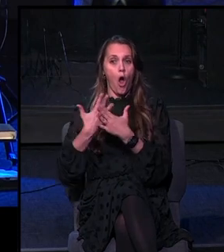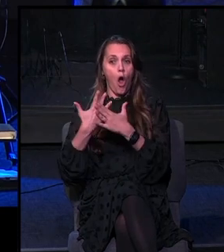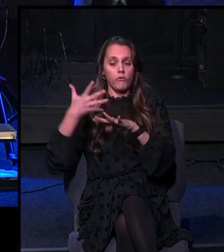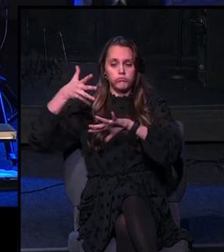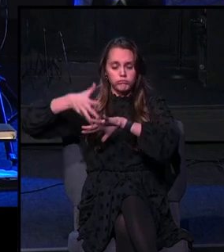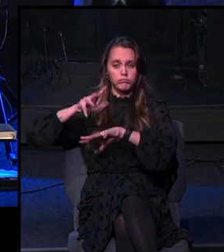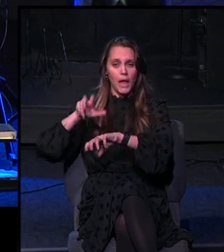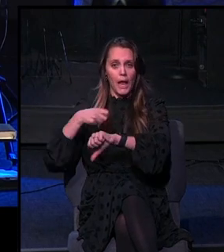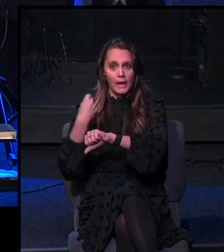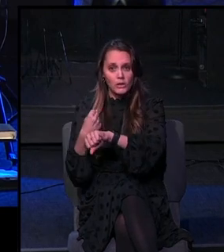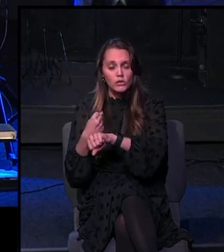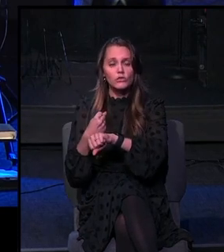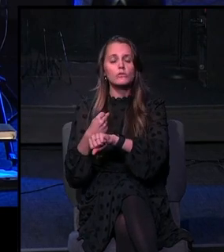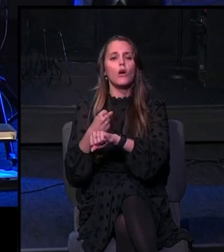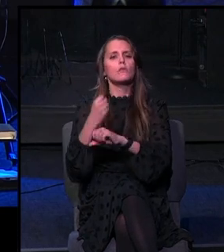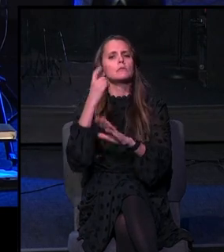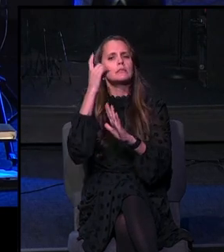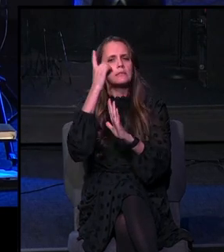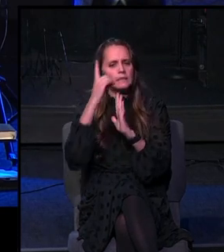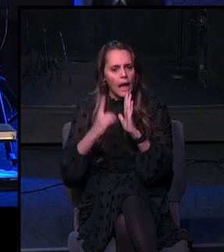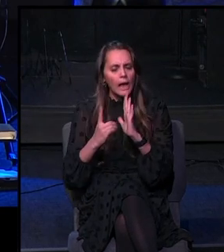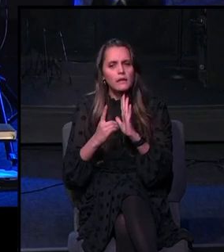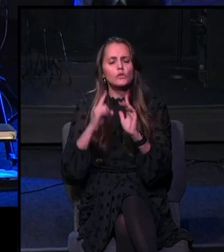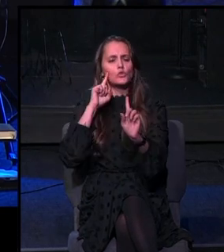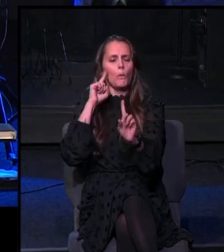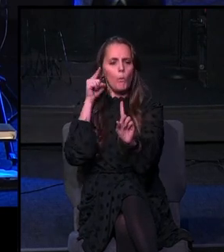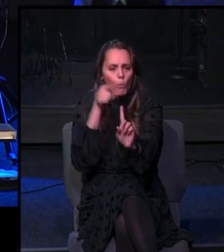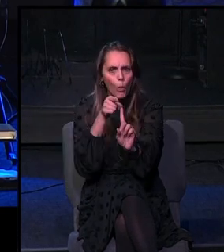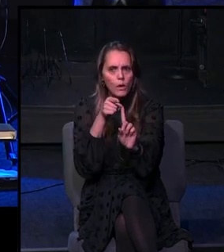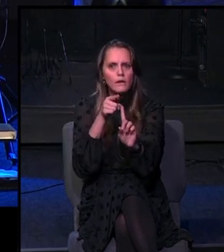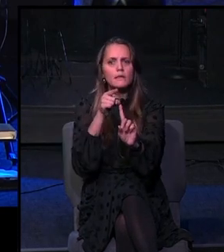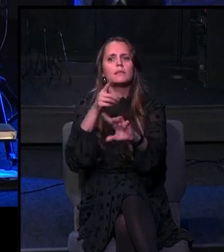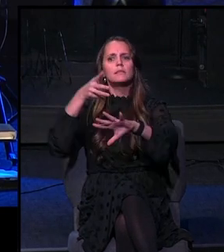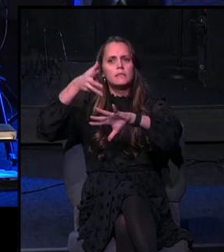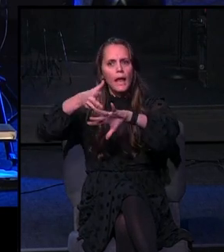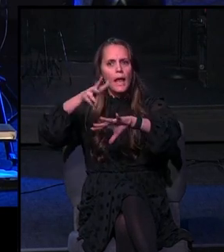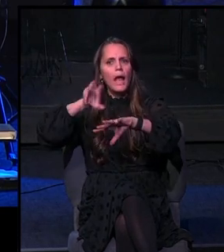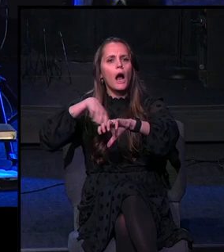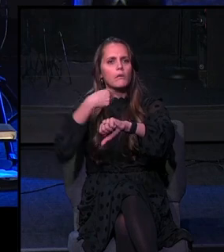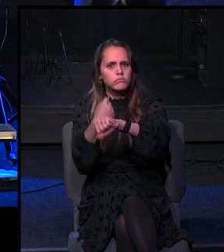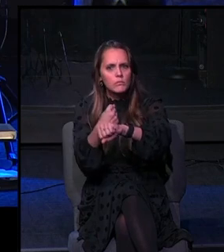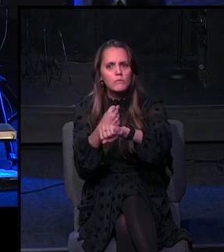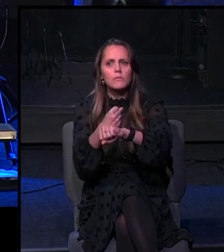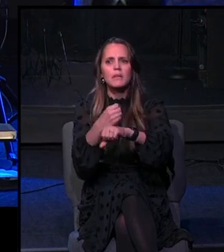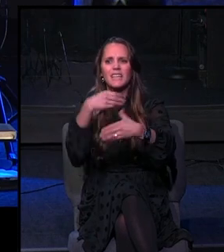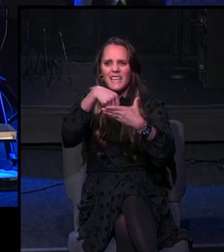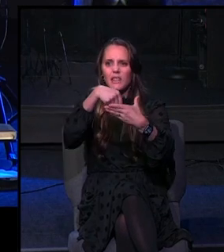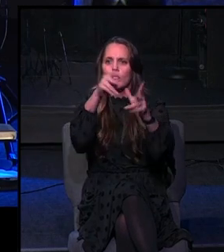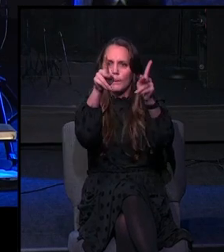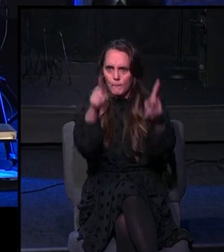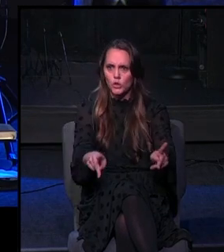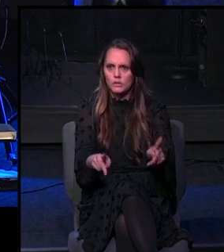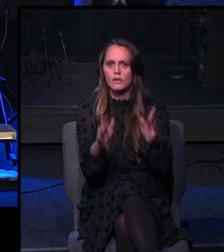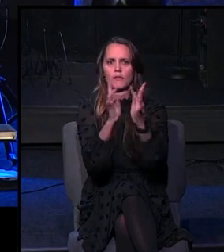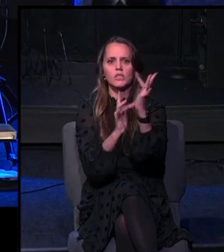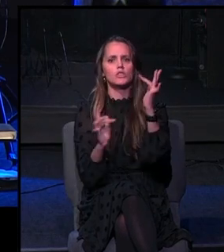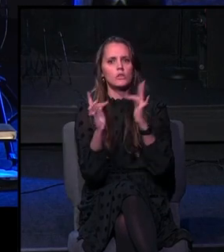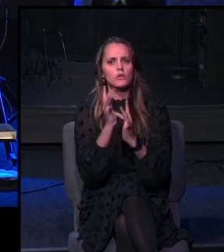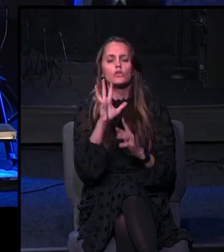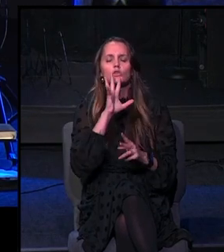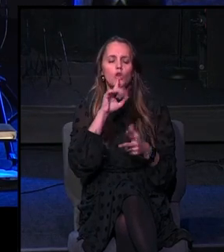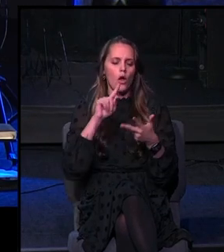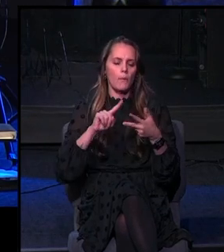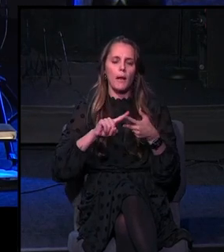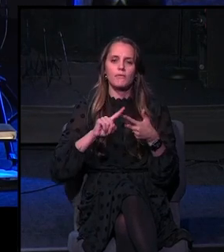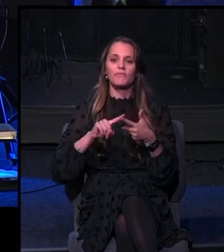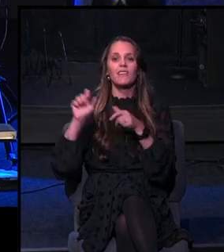and reflect us and direct our attention towards anchoring ourselves in the actual person of Jesus. And so we did fasting. We talked about